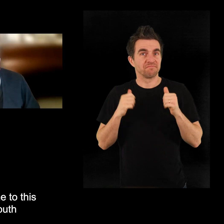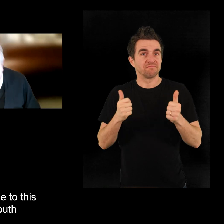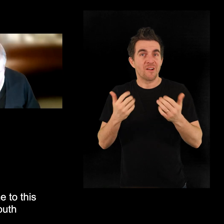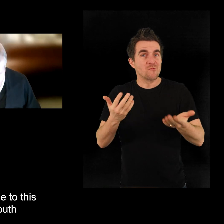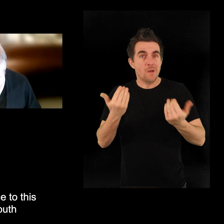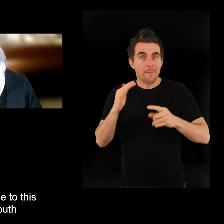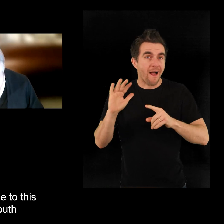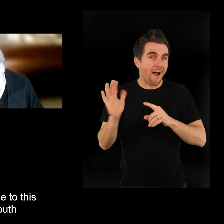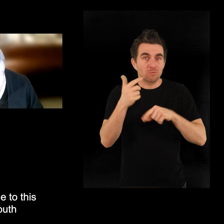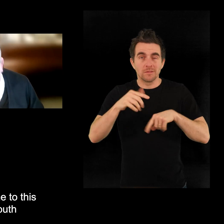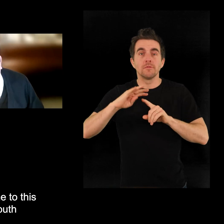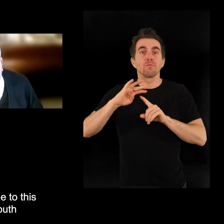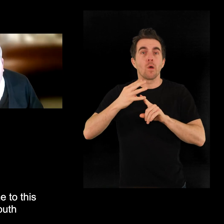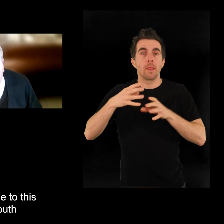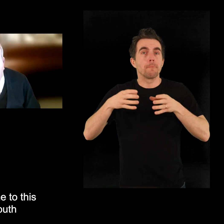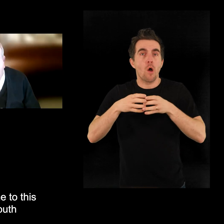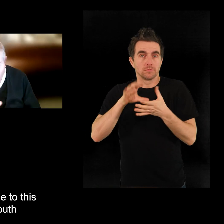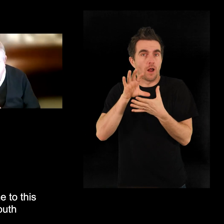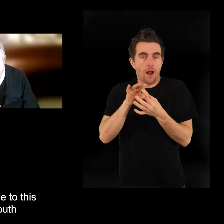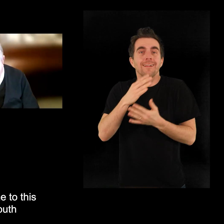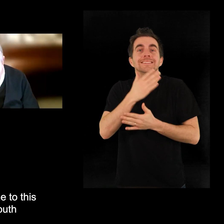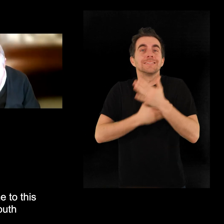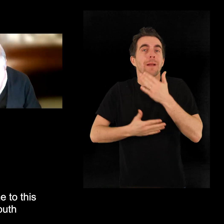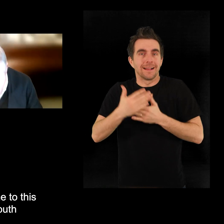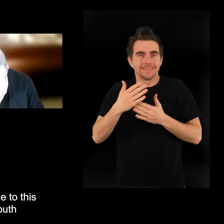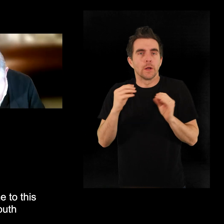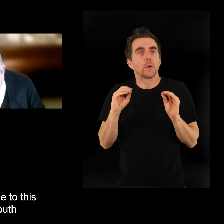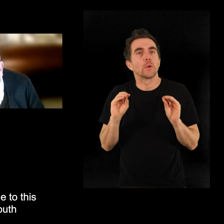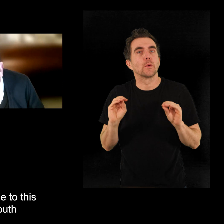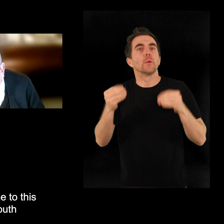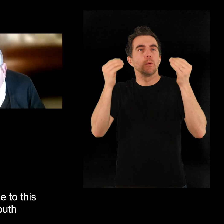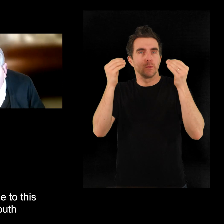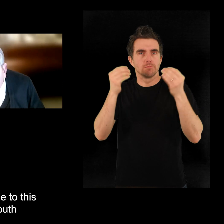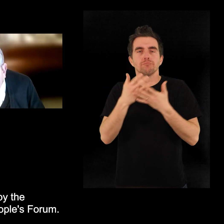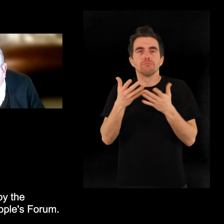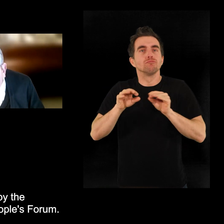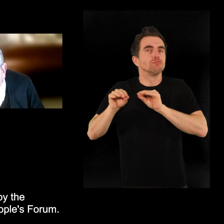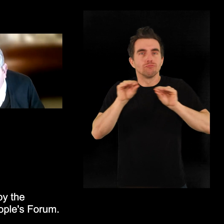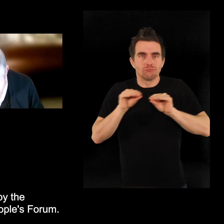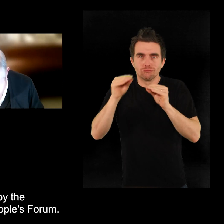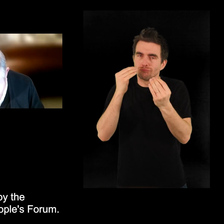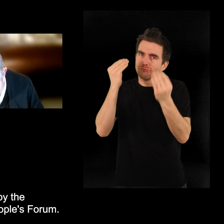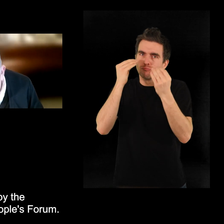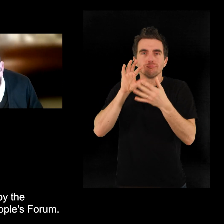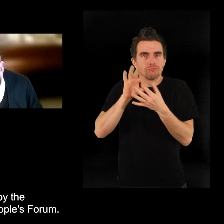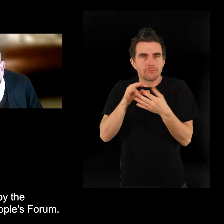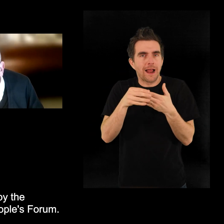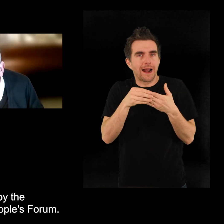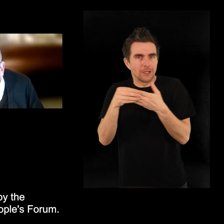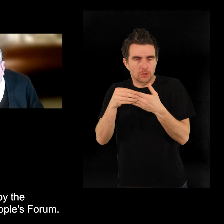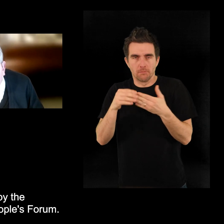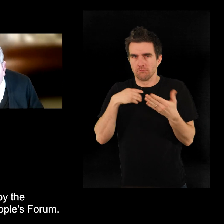Welcome everyone to this fourth module of the Disabled Youth Training for